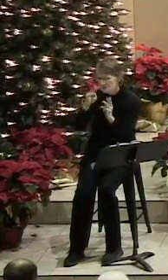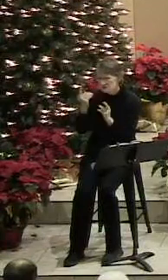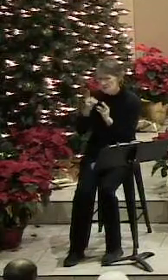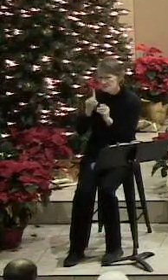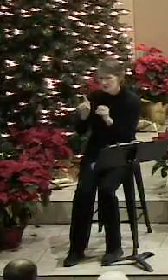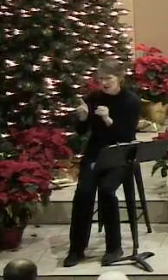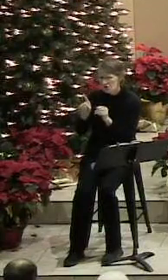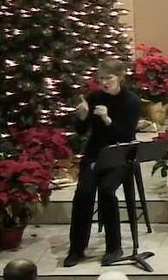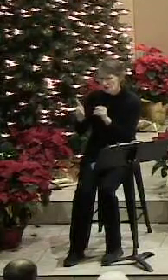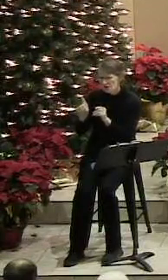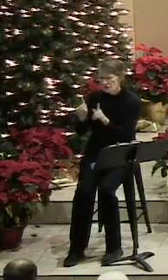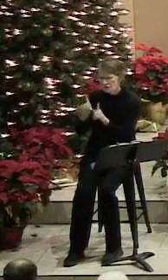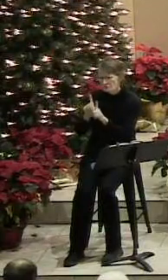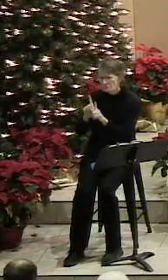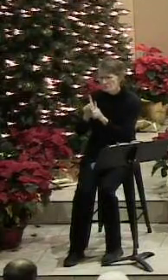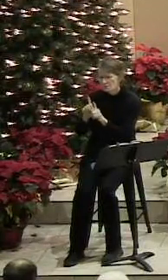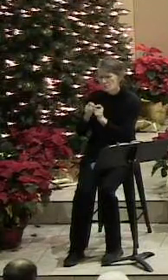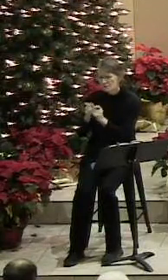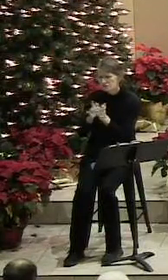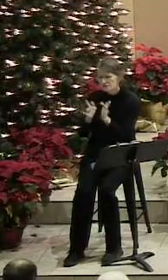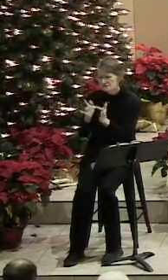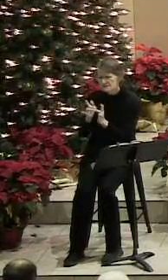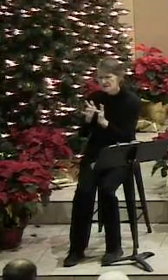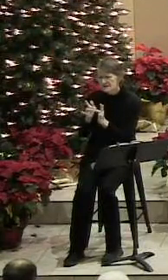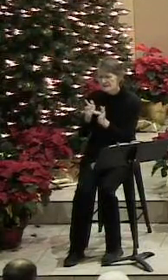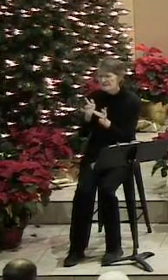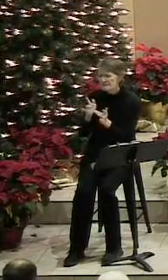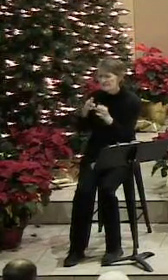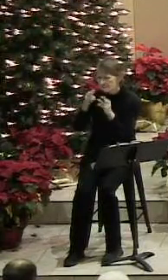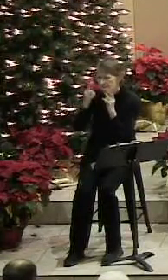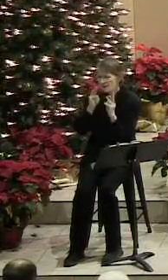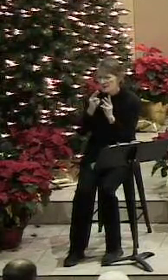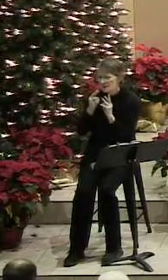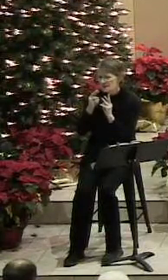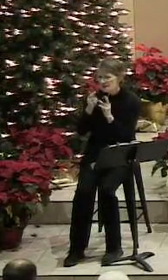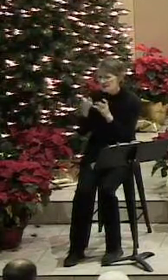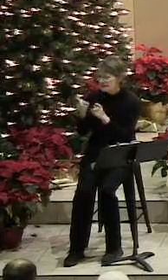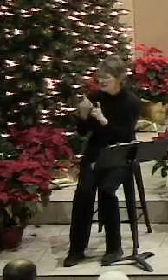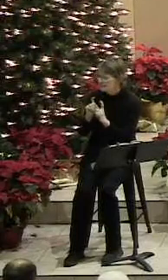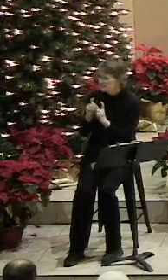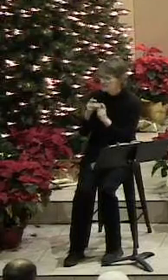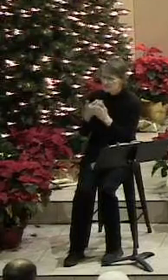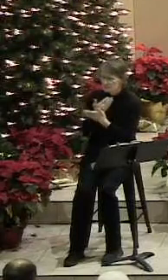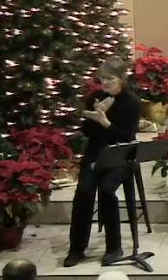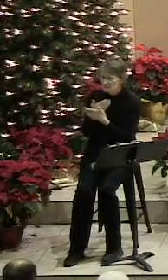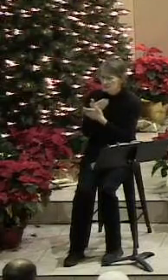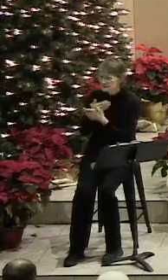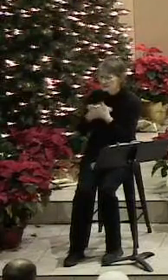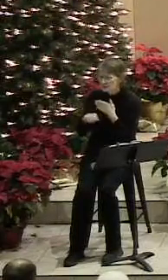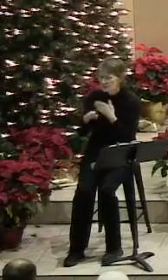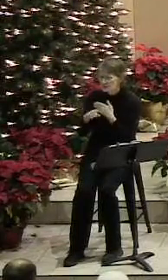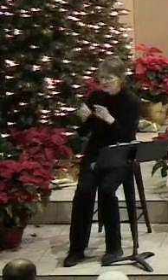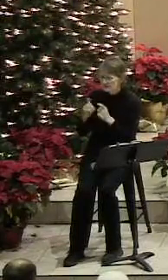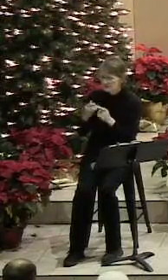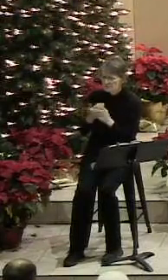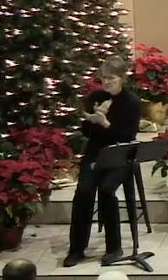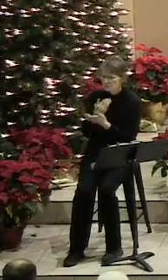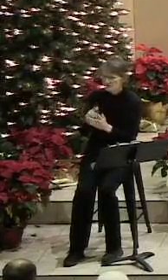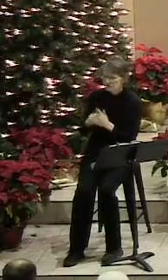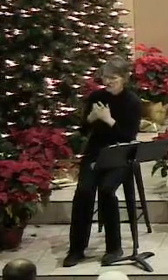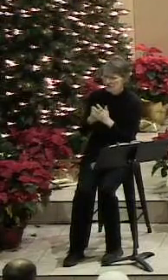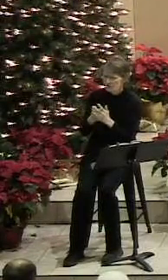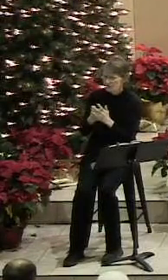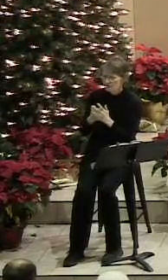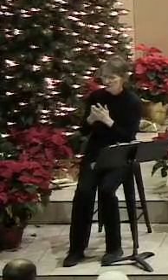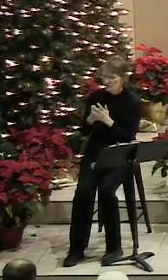Mary is the one who brought Jesus to us, who brought us our fresh start. She can also today